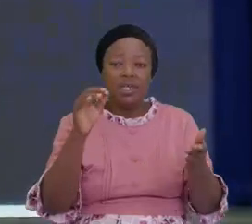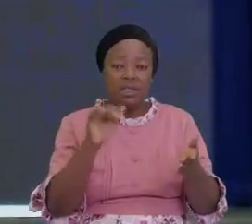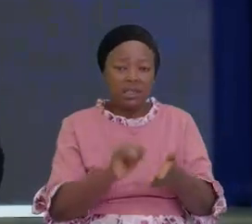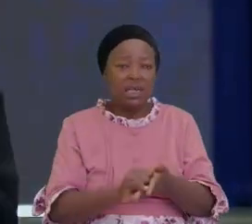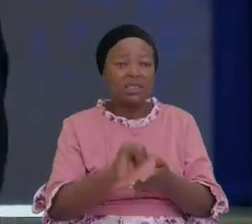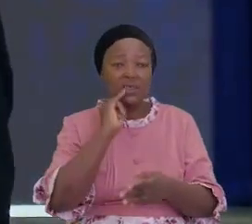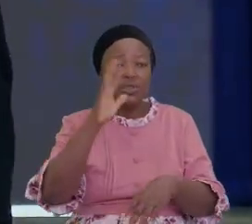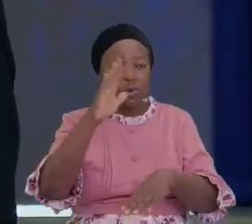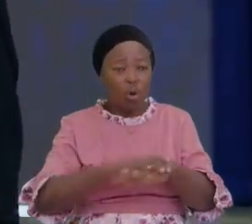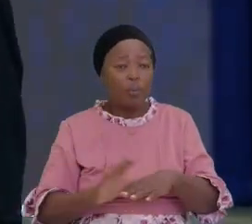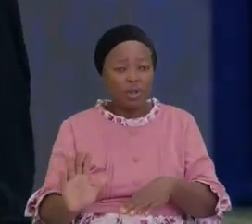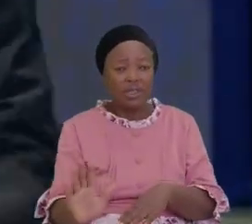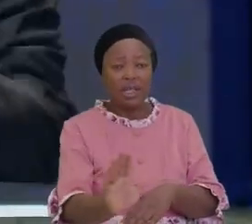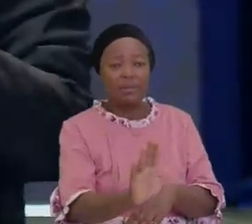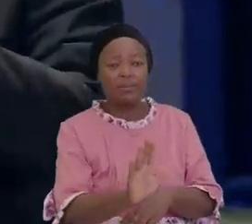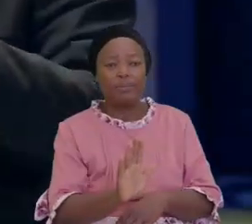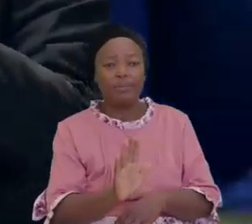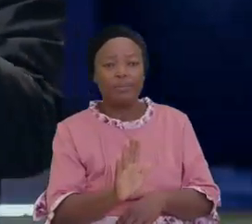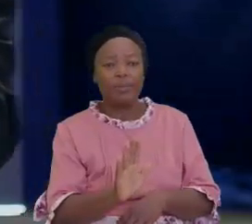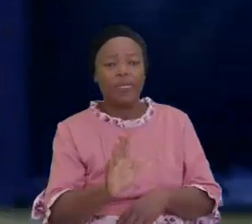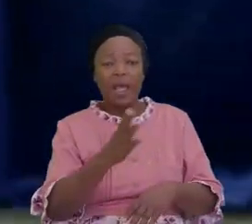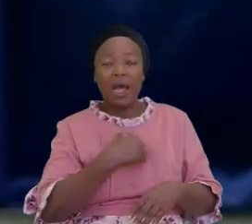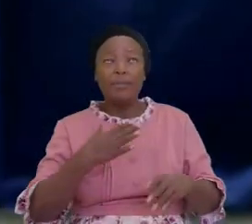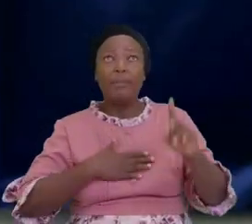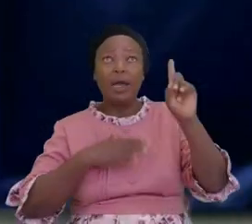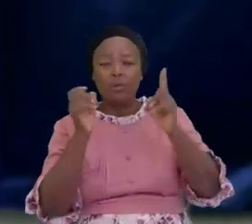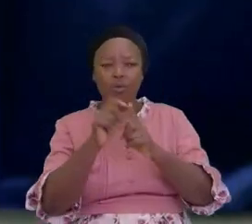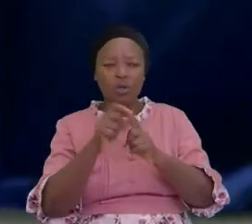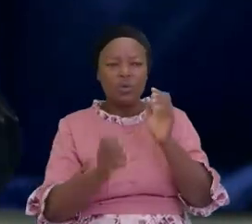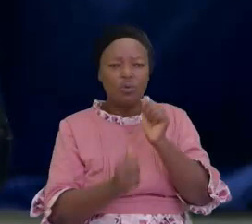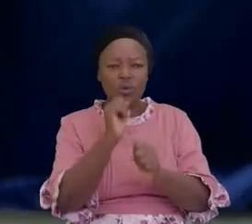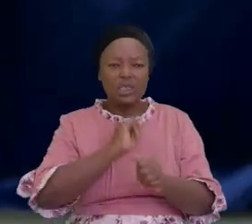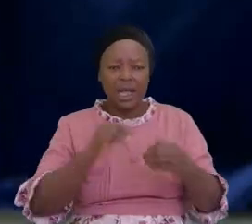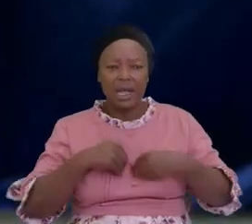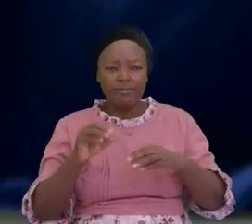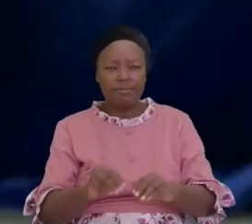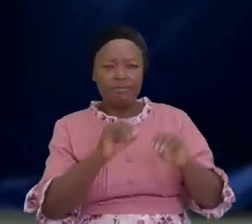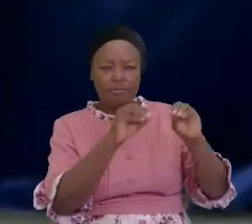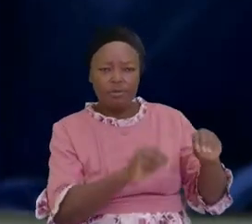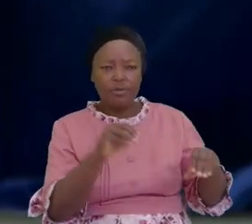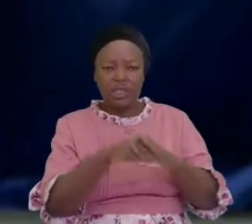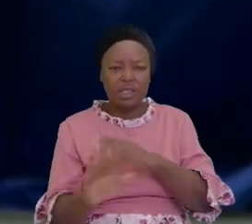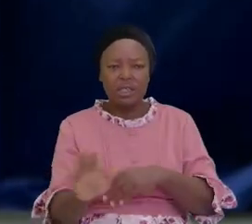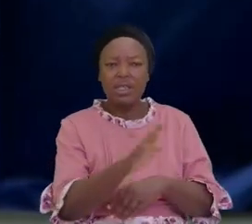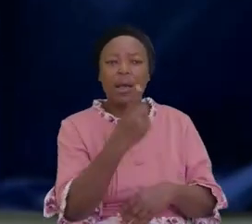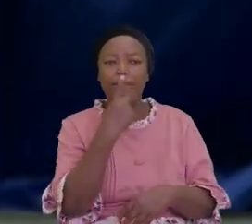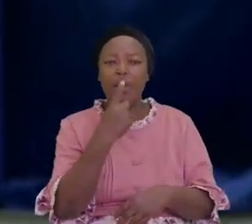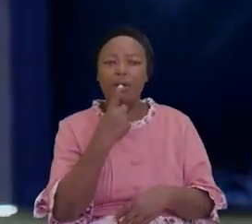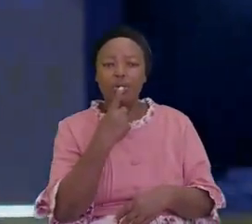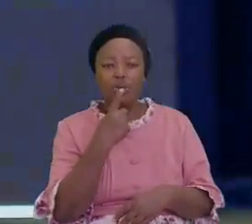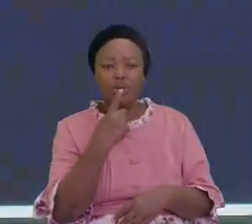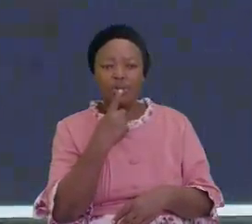upon them, and my words which I have put in their mouth.